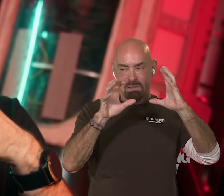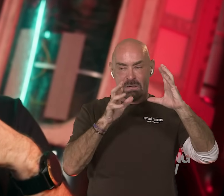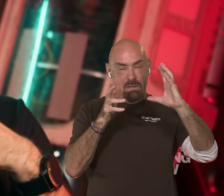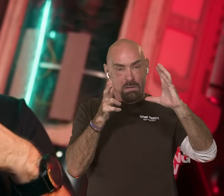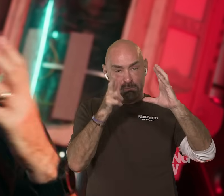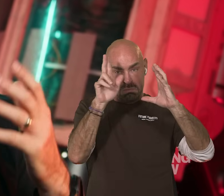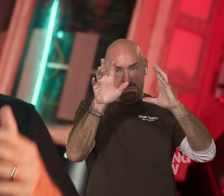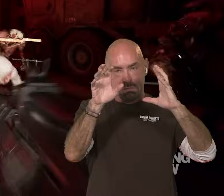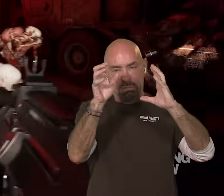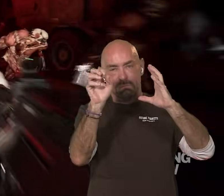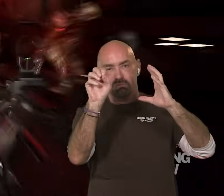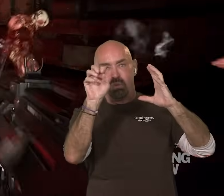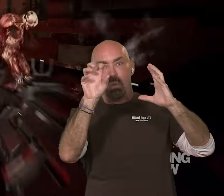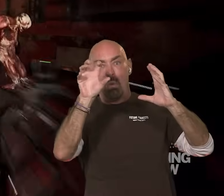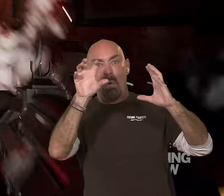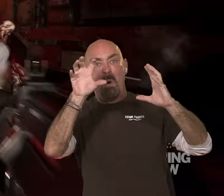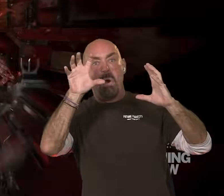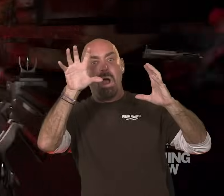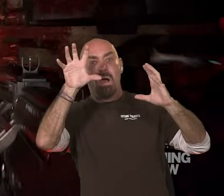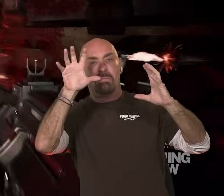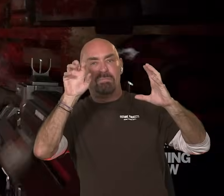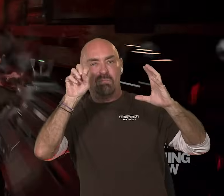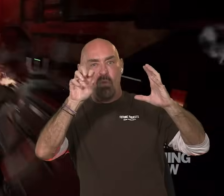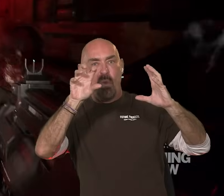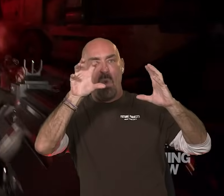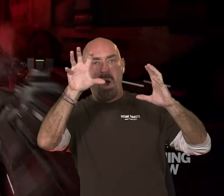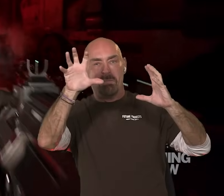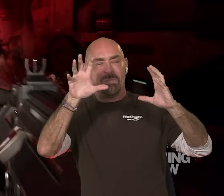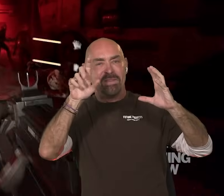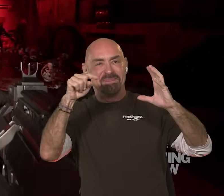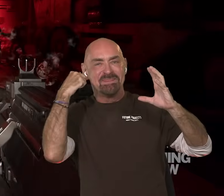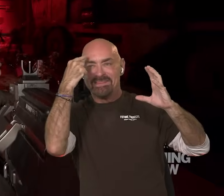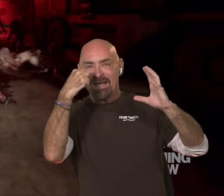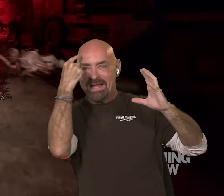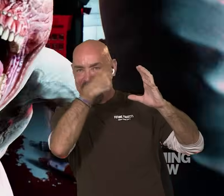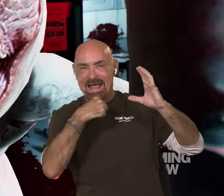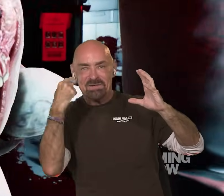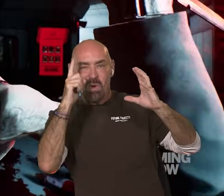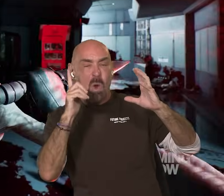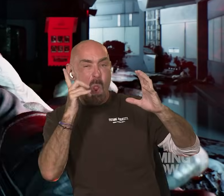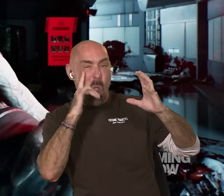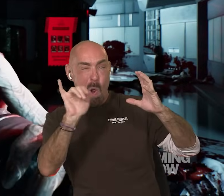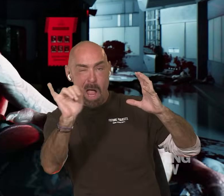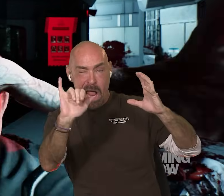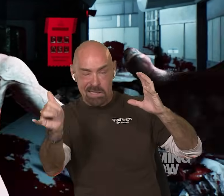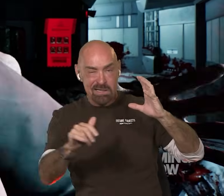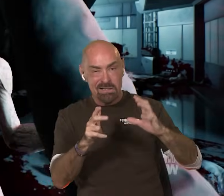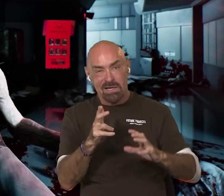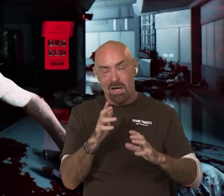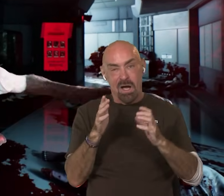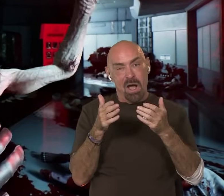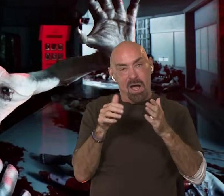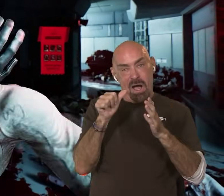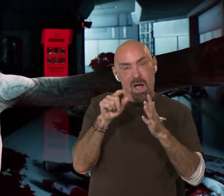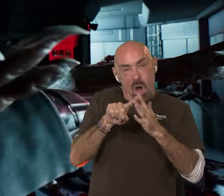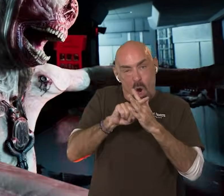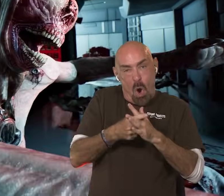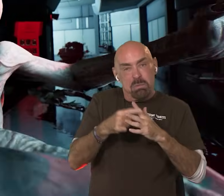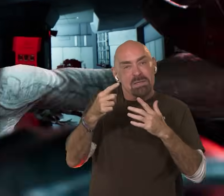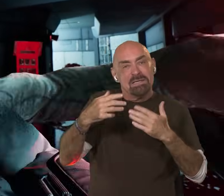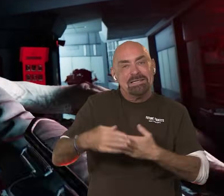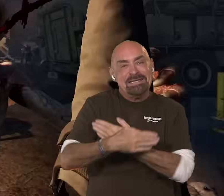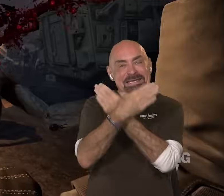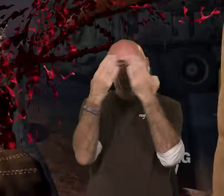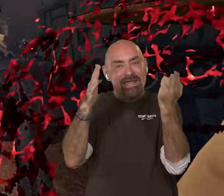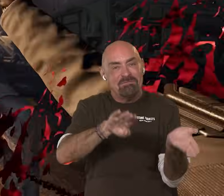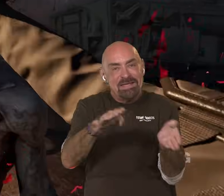can essentially open up and kind of randomizes what that head could look like. There is the opening shot of Day of the